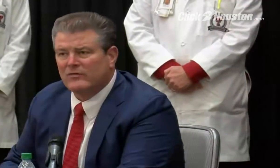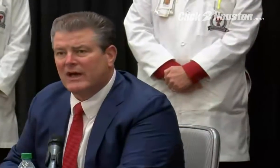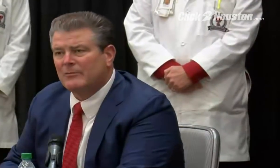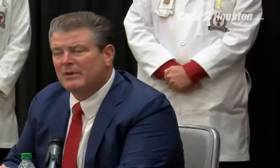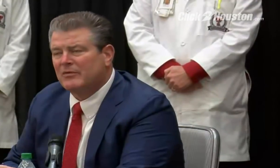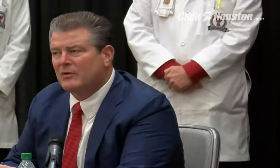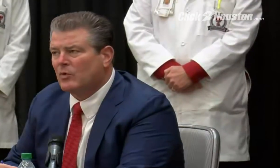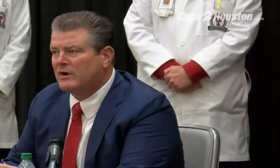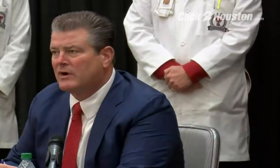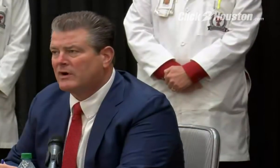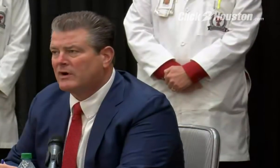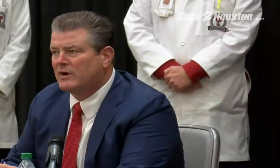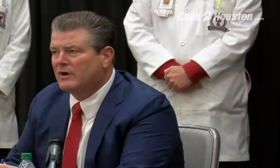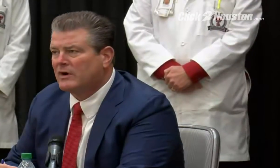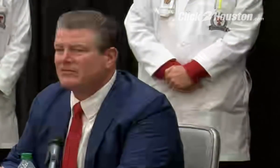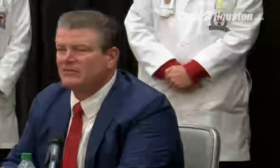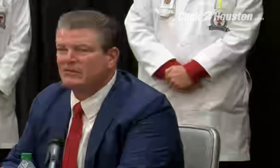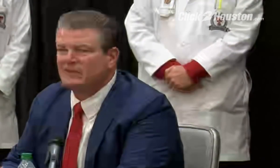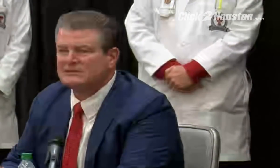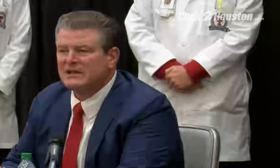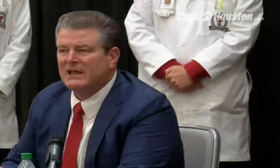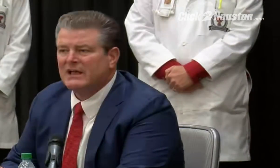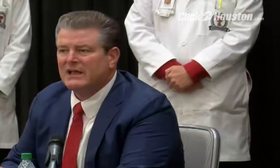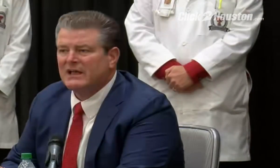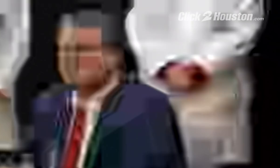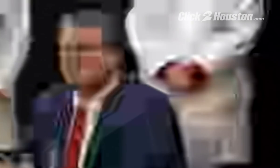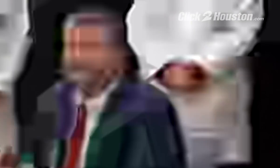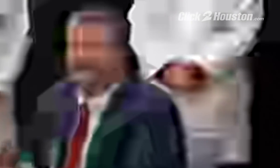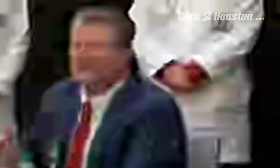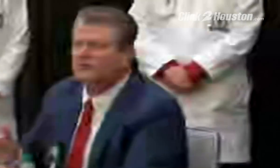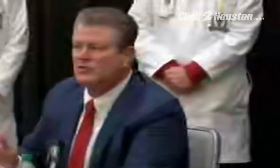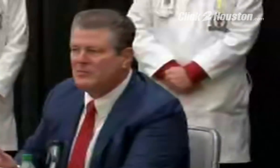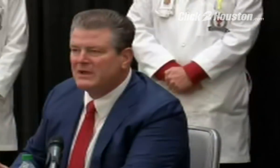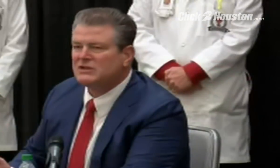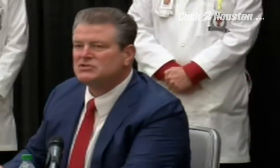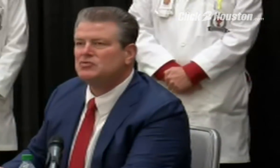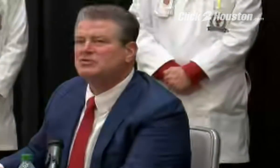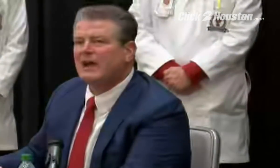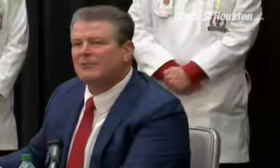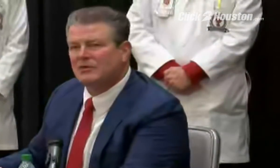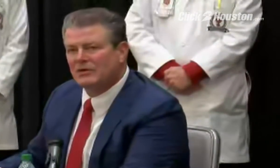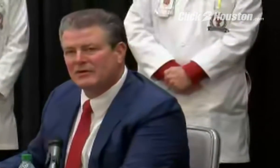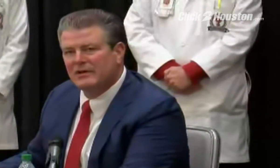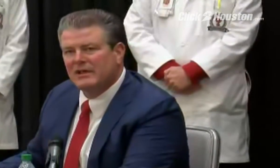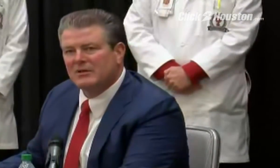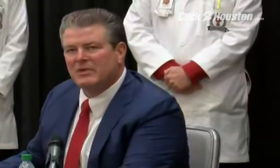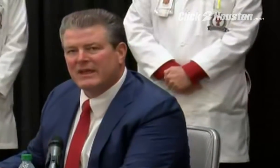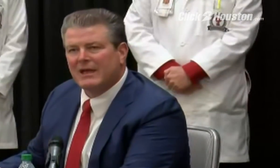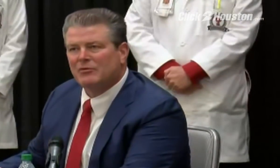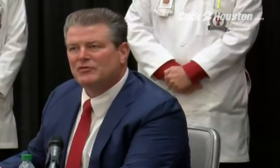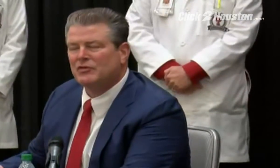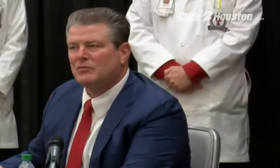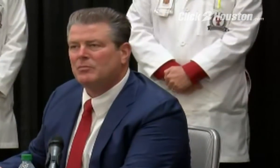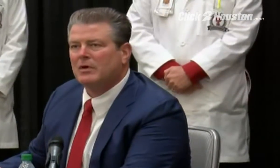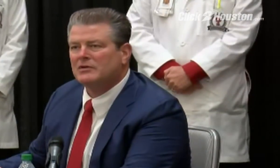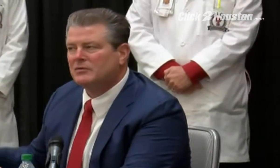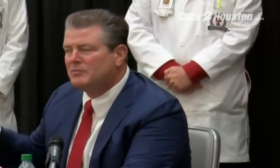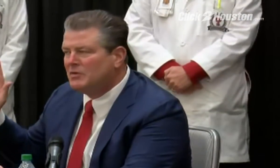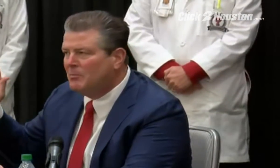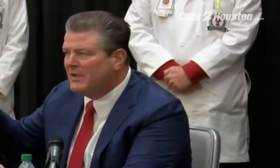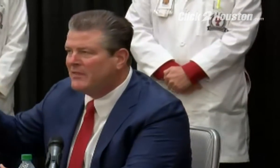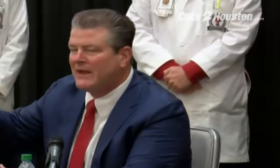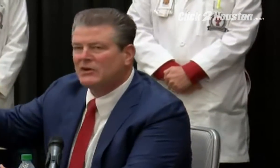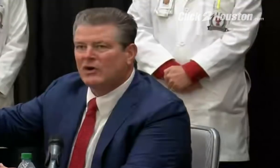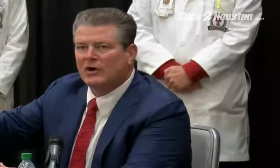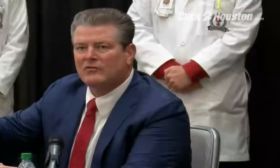And we've got people that are working 24/7 for this, and this is a tremendous new chapter in being able